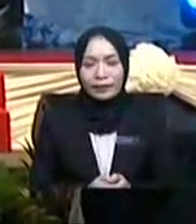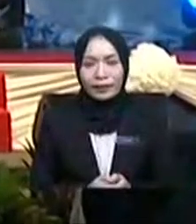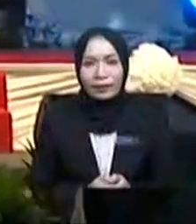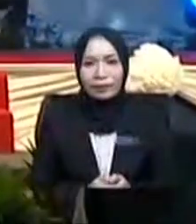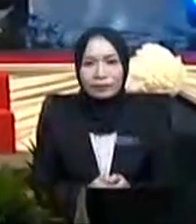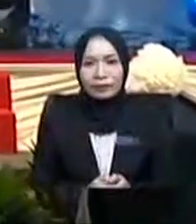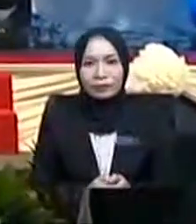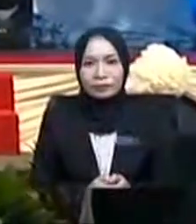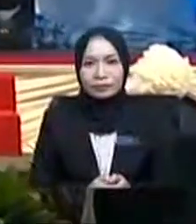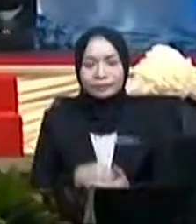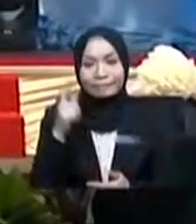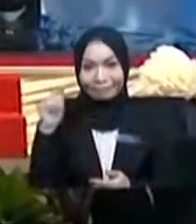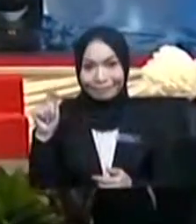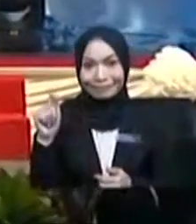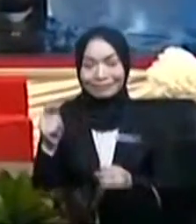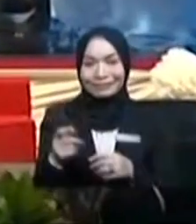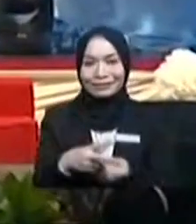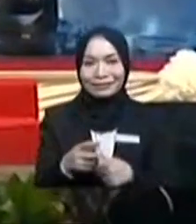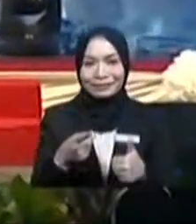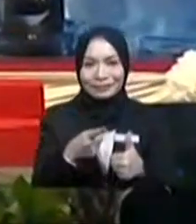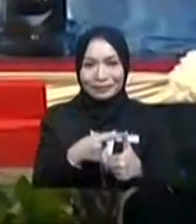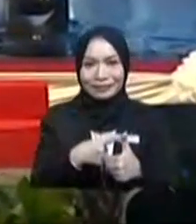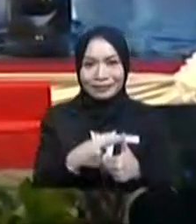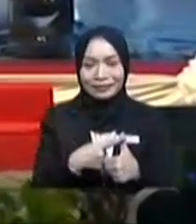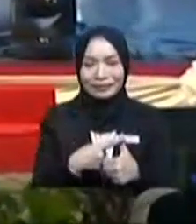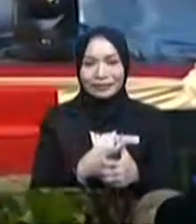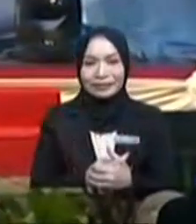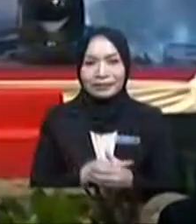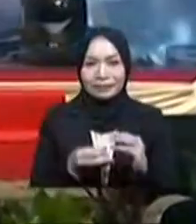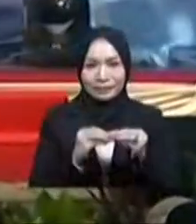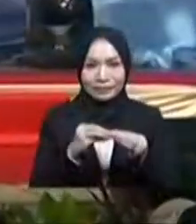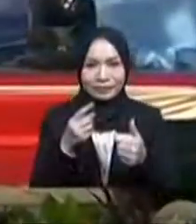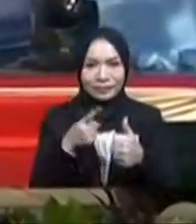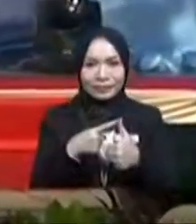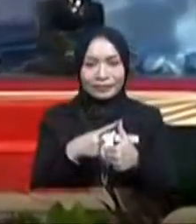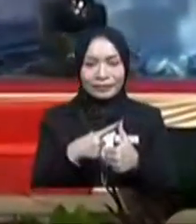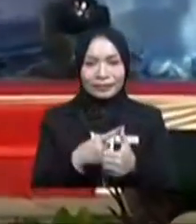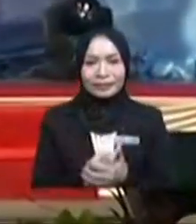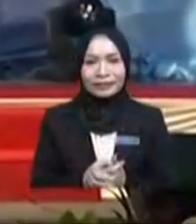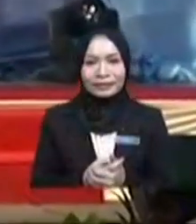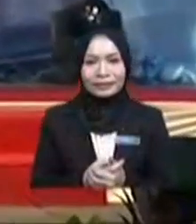The first runner-up is Miss Navinder Kaur Diraj Singh.